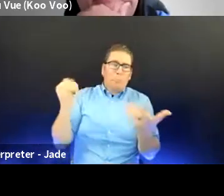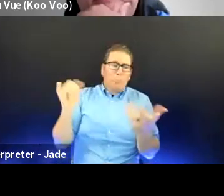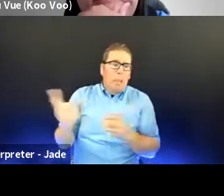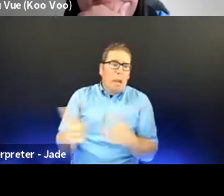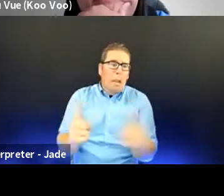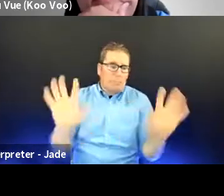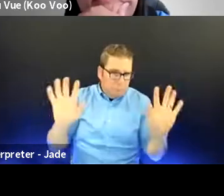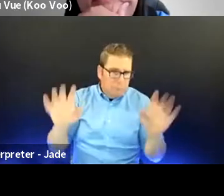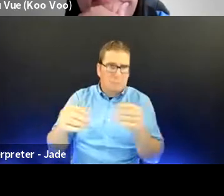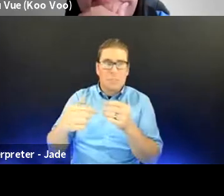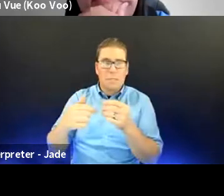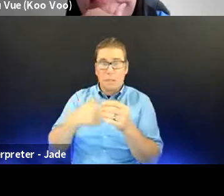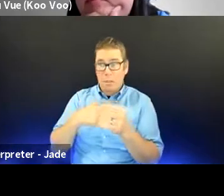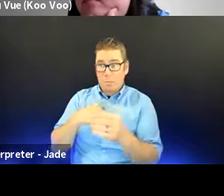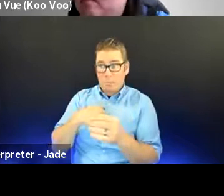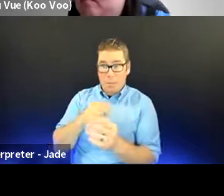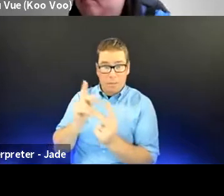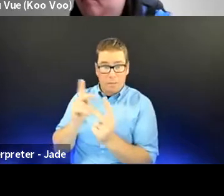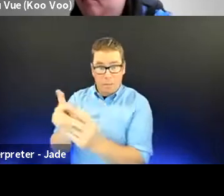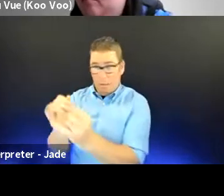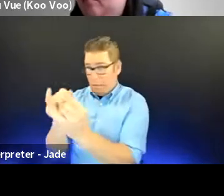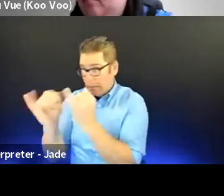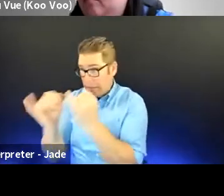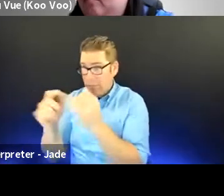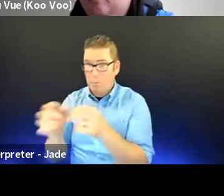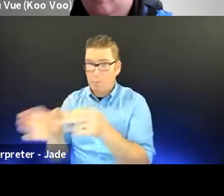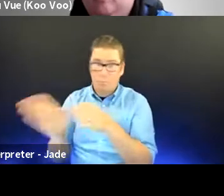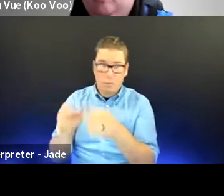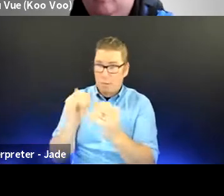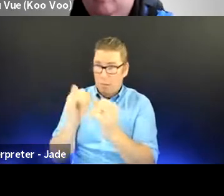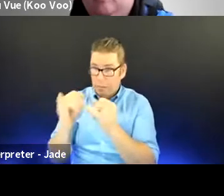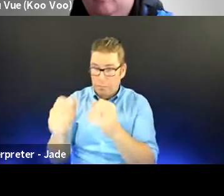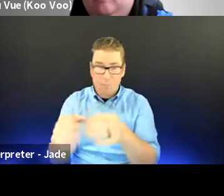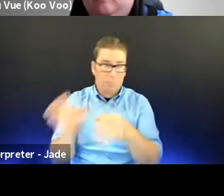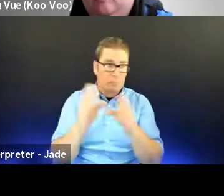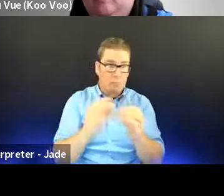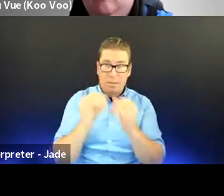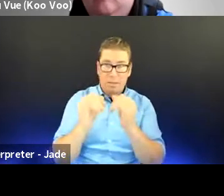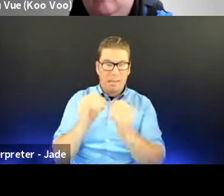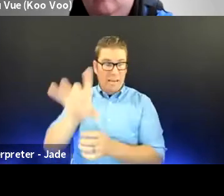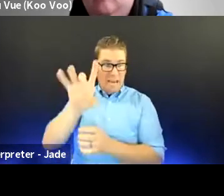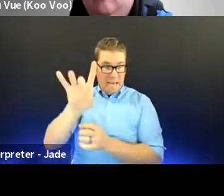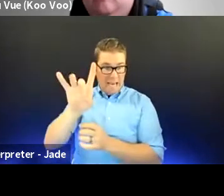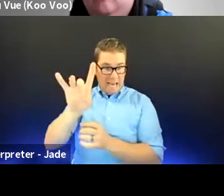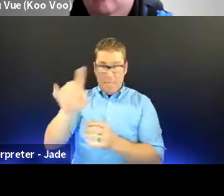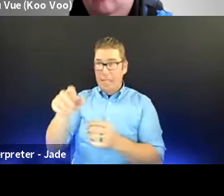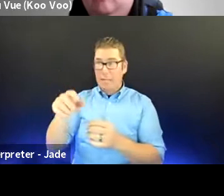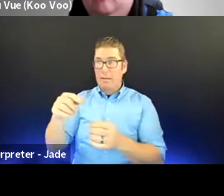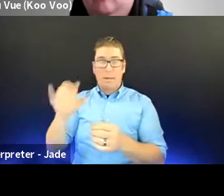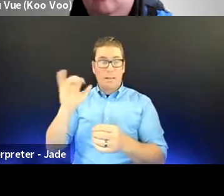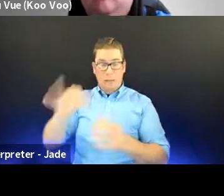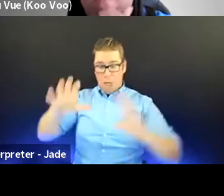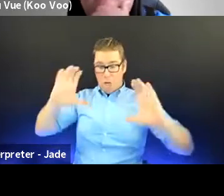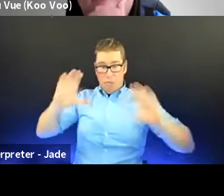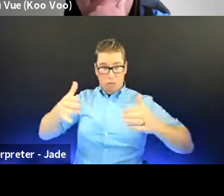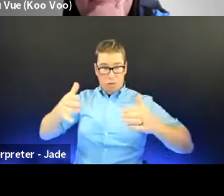about 8 of the colleges, and I was a finalist at 5 of them. And I had